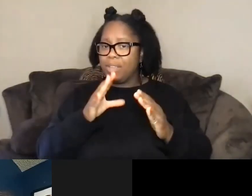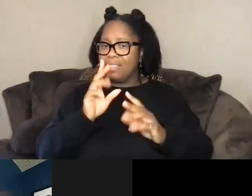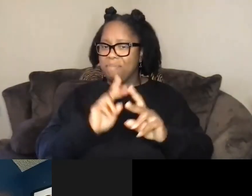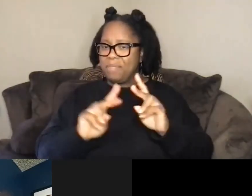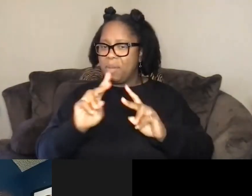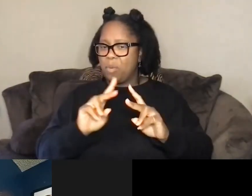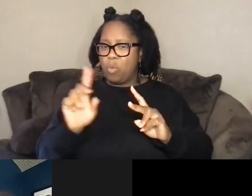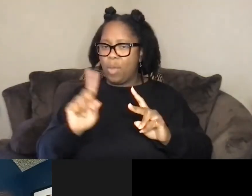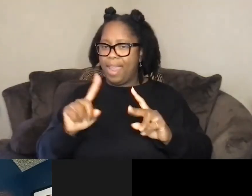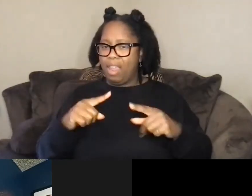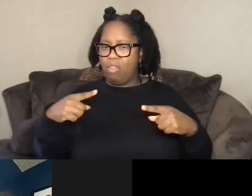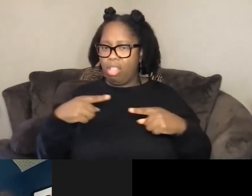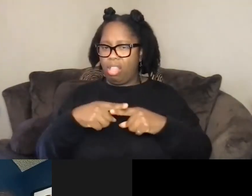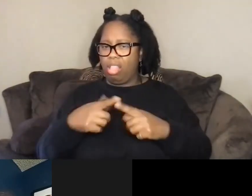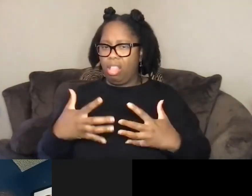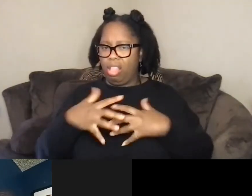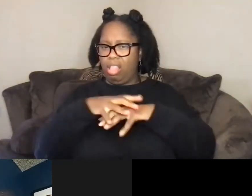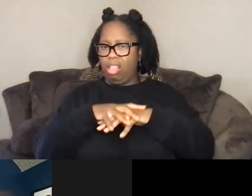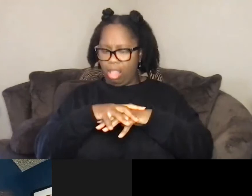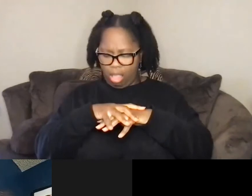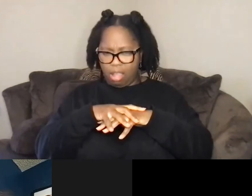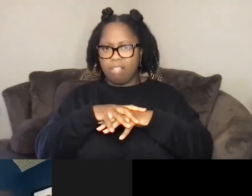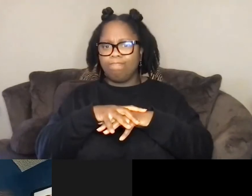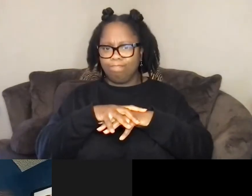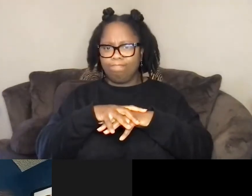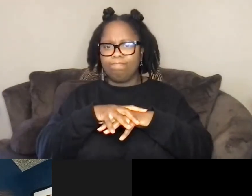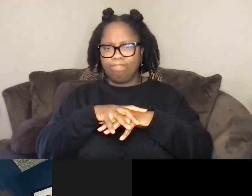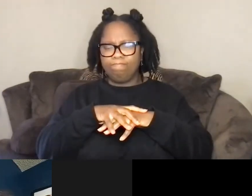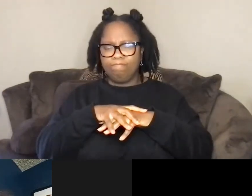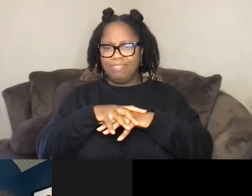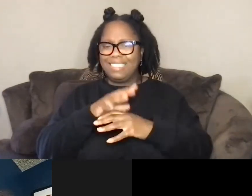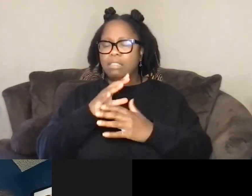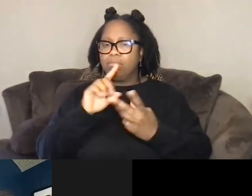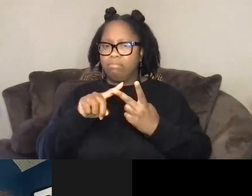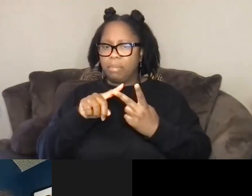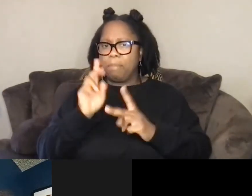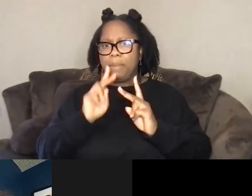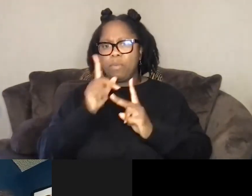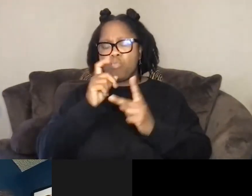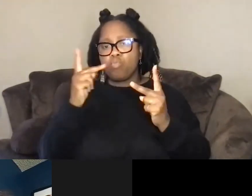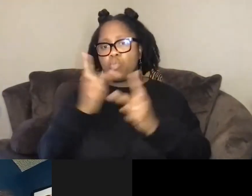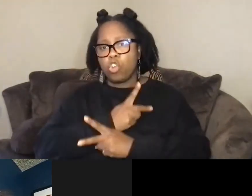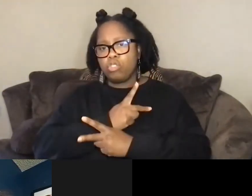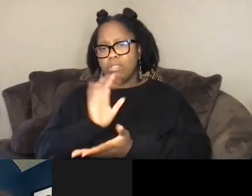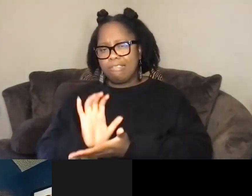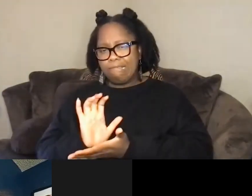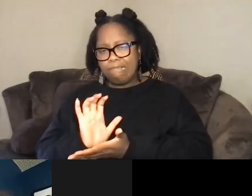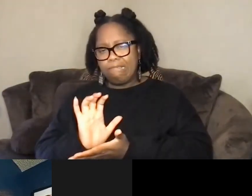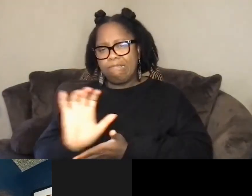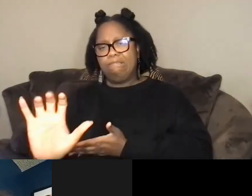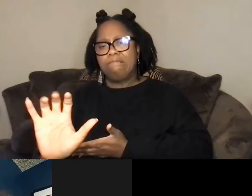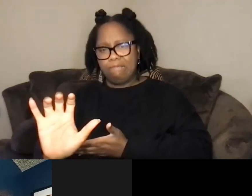most marginalized people. Don't forget that. That's really, really the most important thing to do.